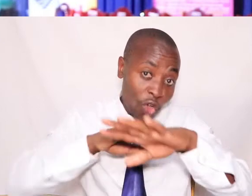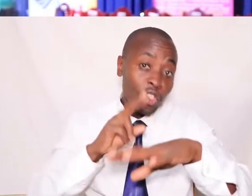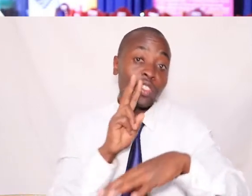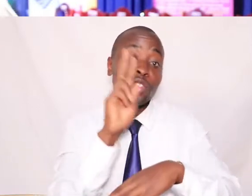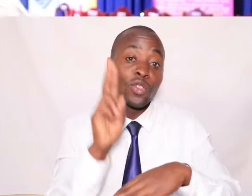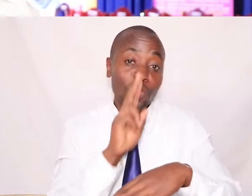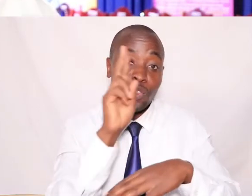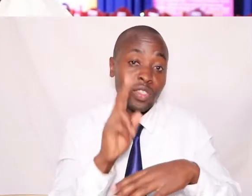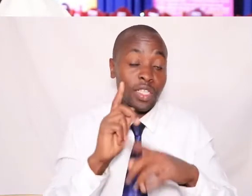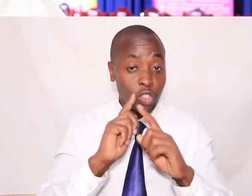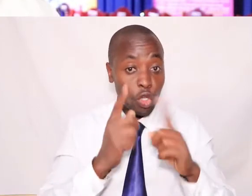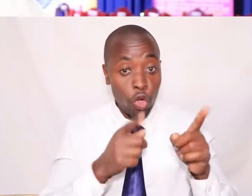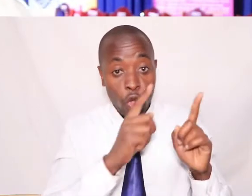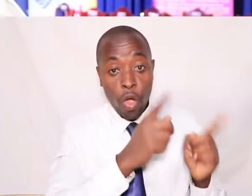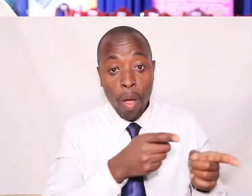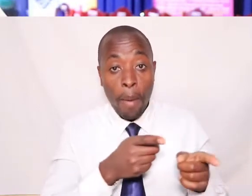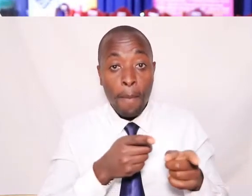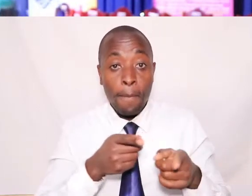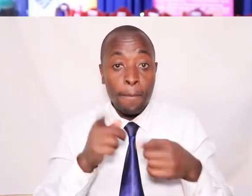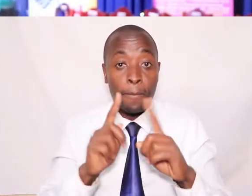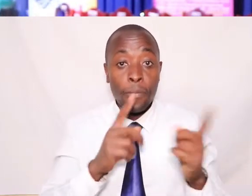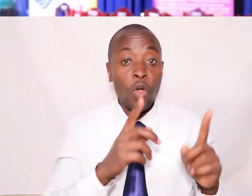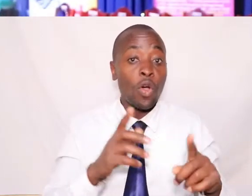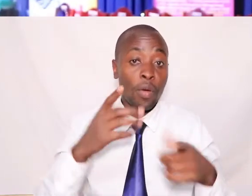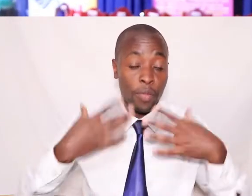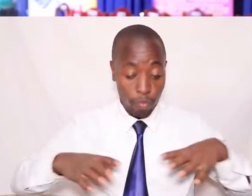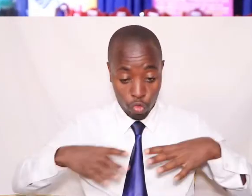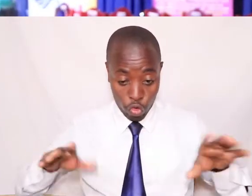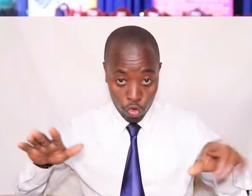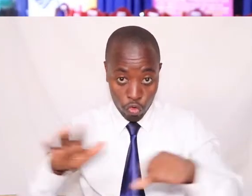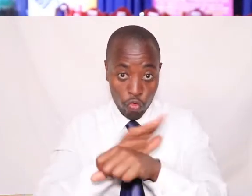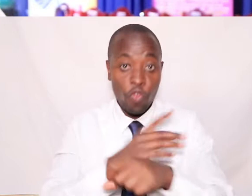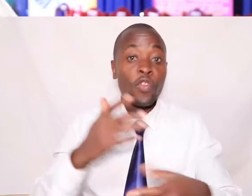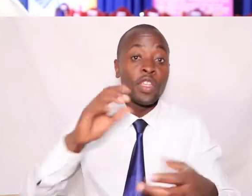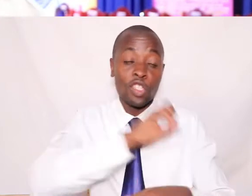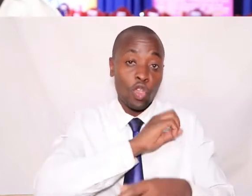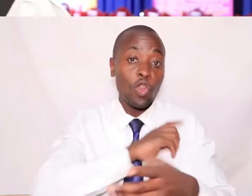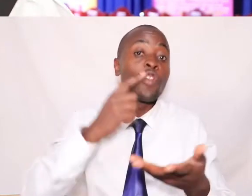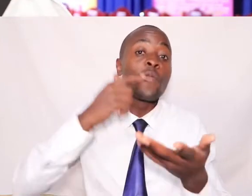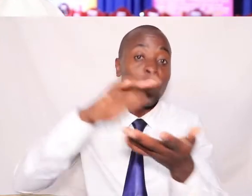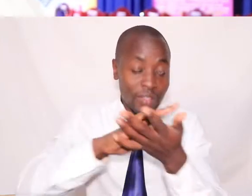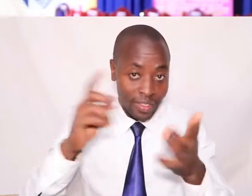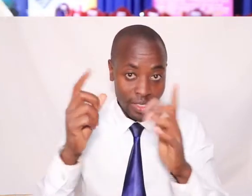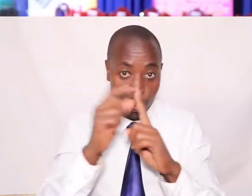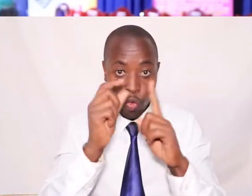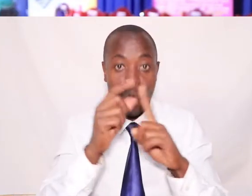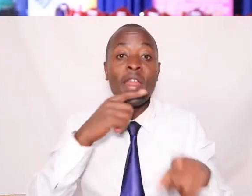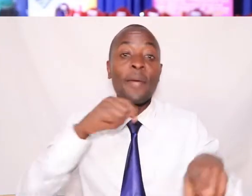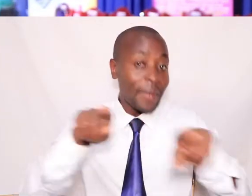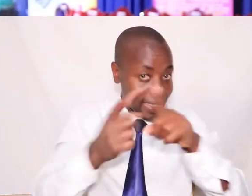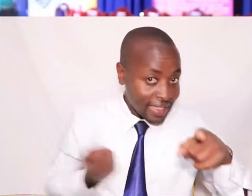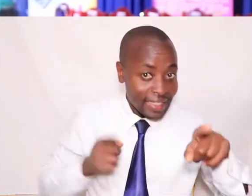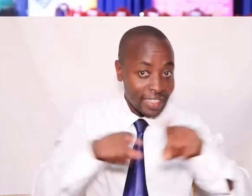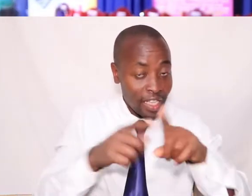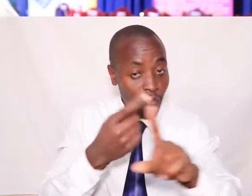using normal people to fulfill his own promises and his own word. Brethren,